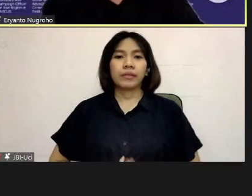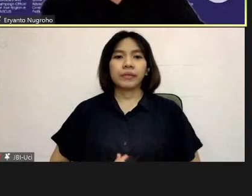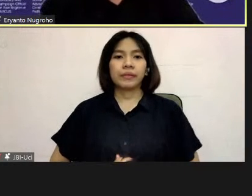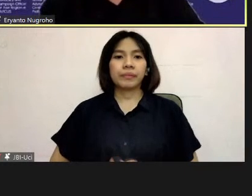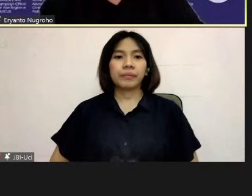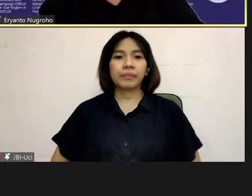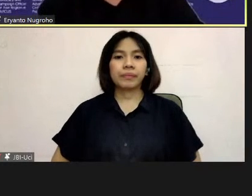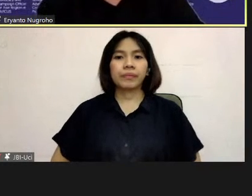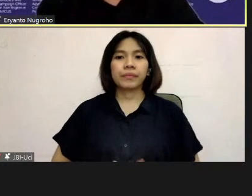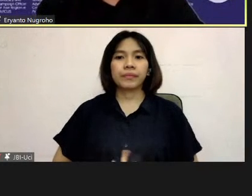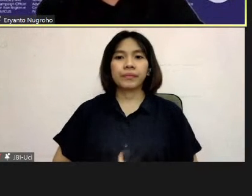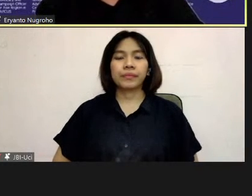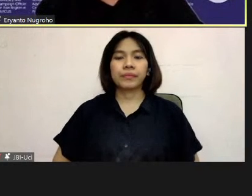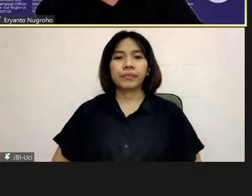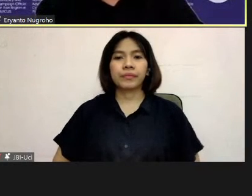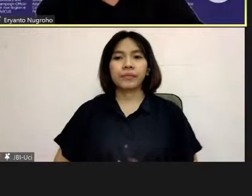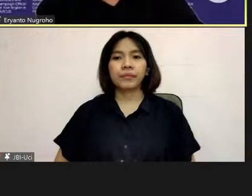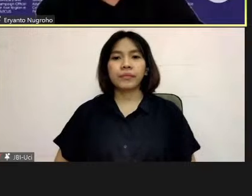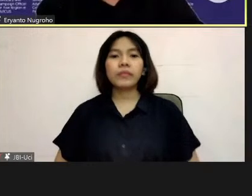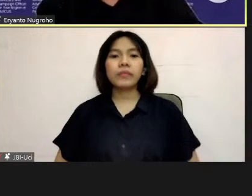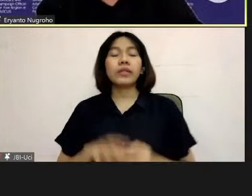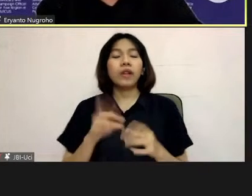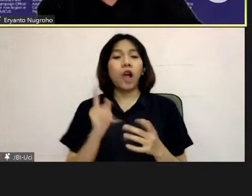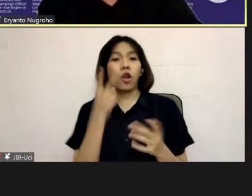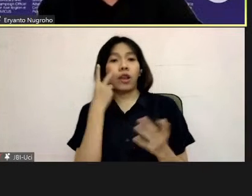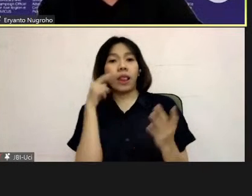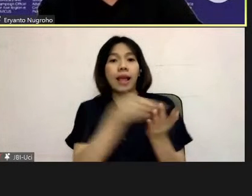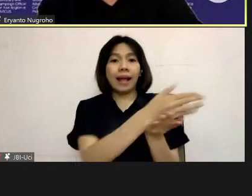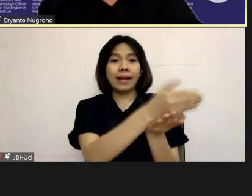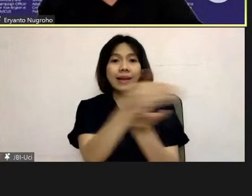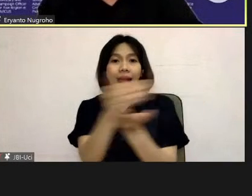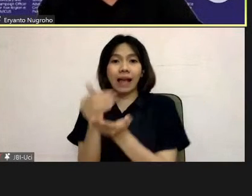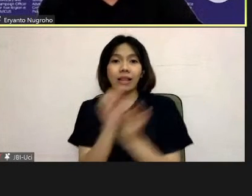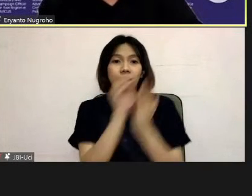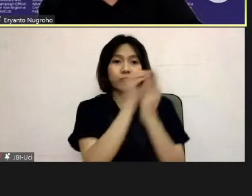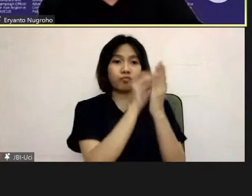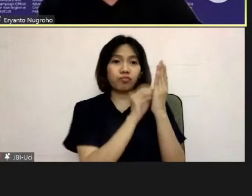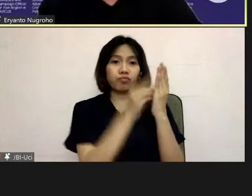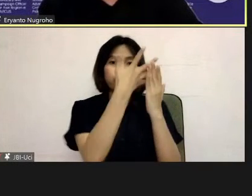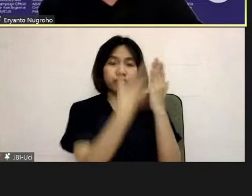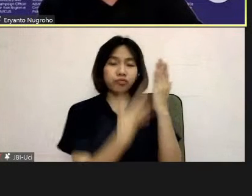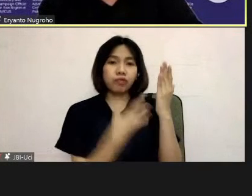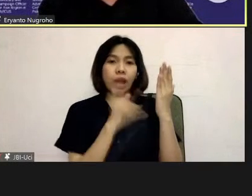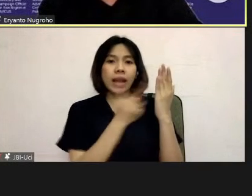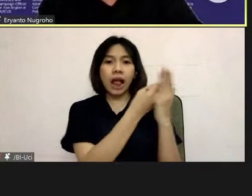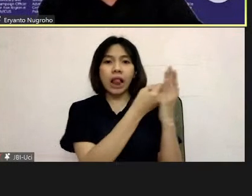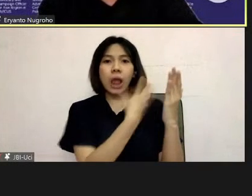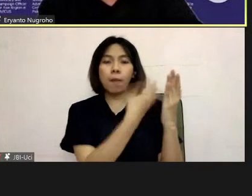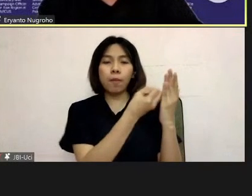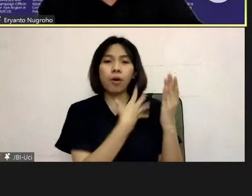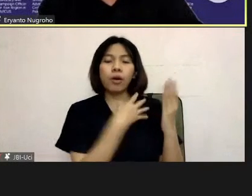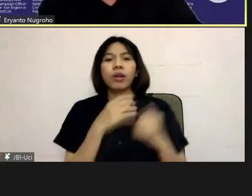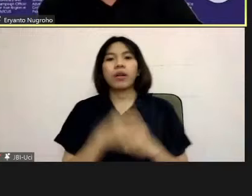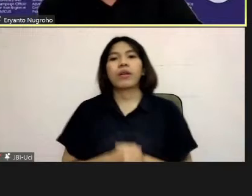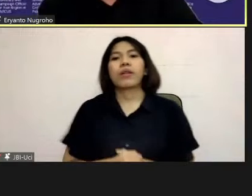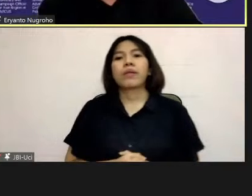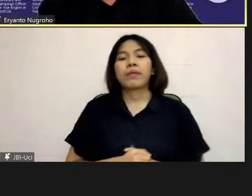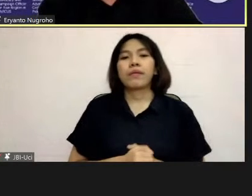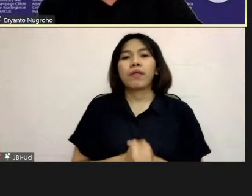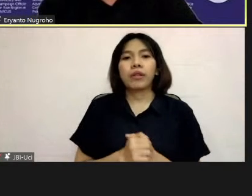various index and data from Freedom House. They reported 14 years of